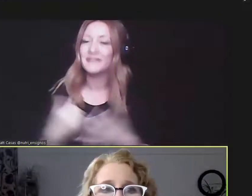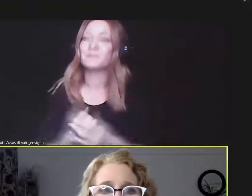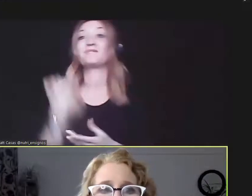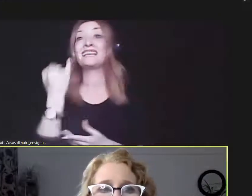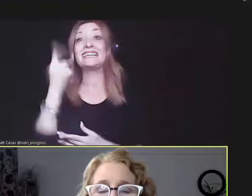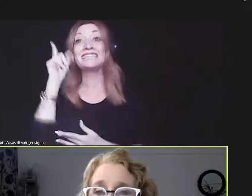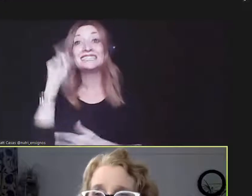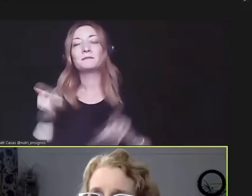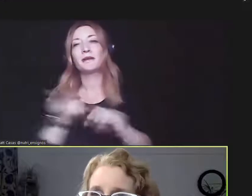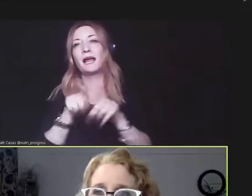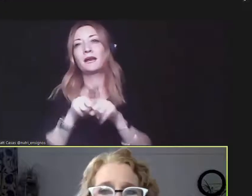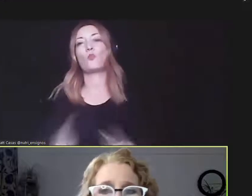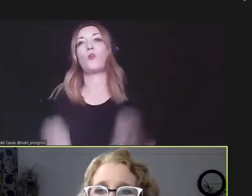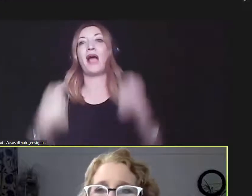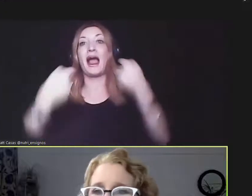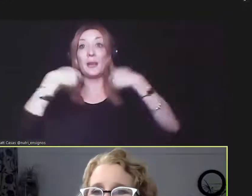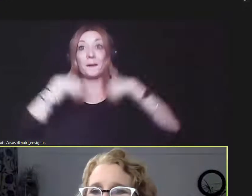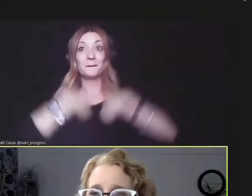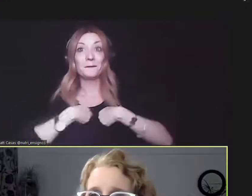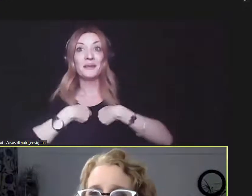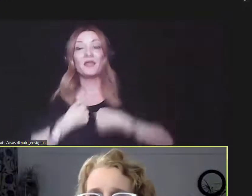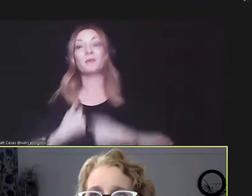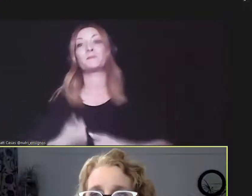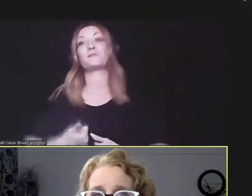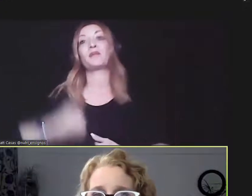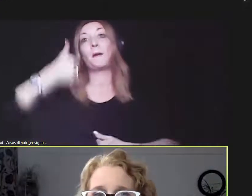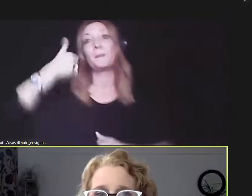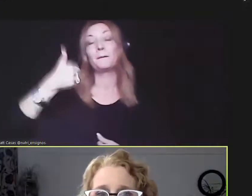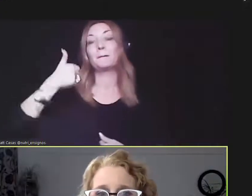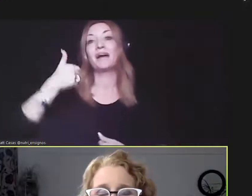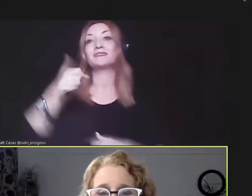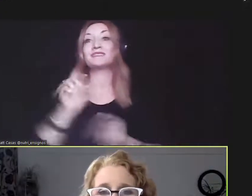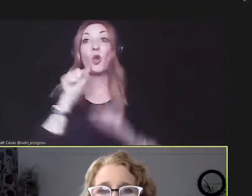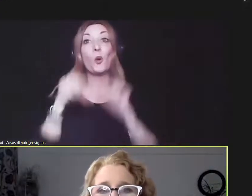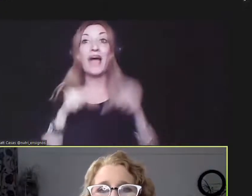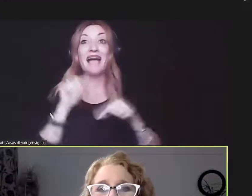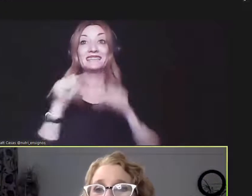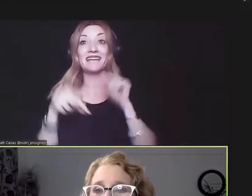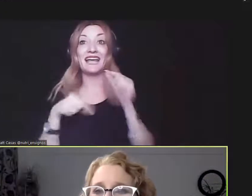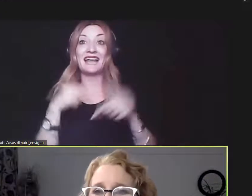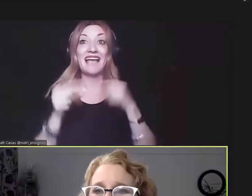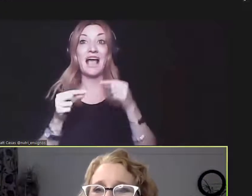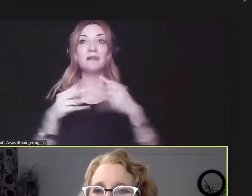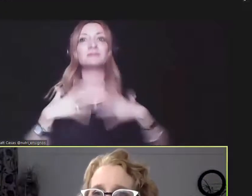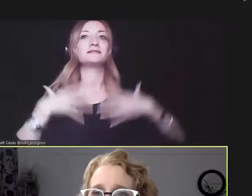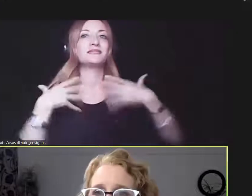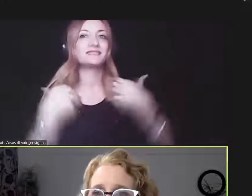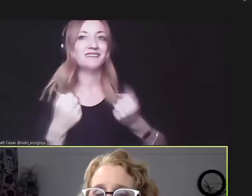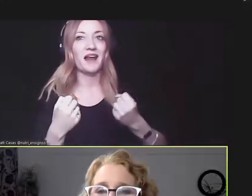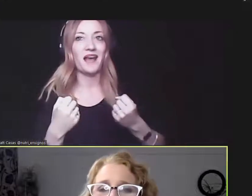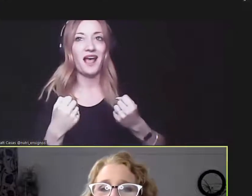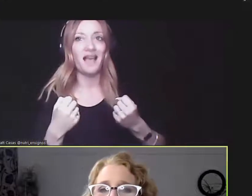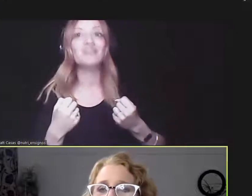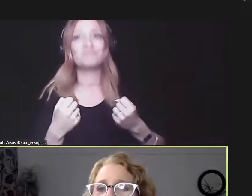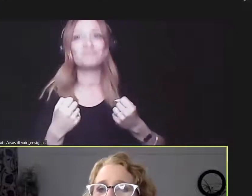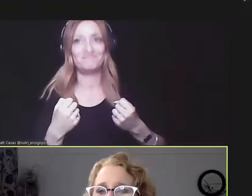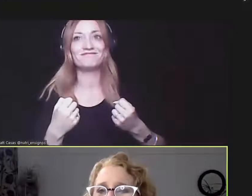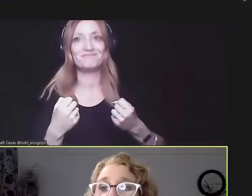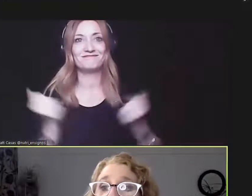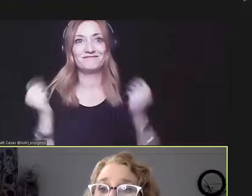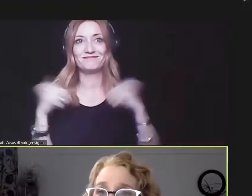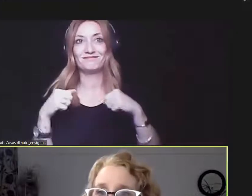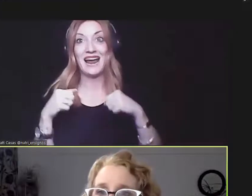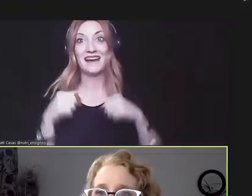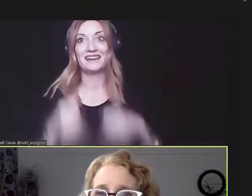probiotics actually found already in your gut. So it just enhances your